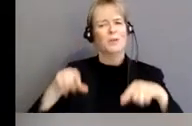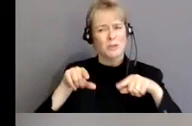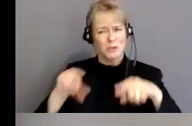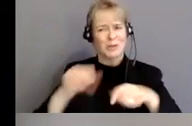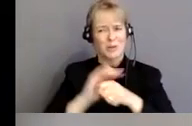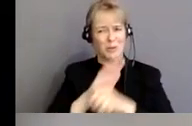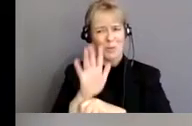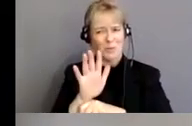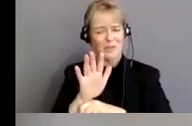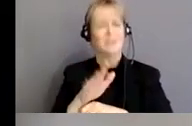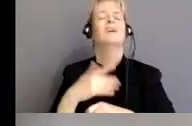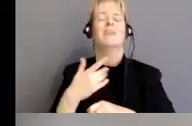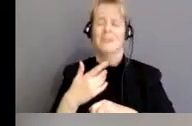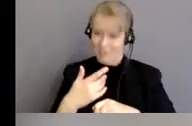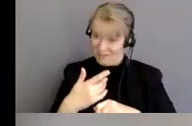time with COVID-19.